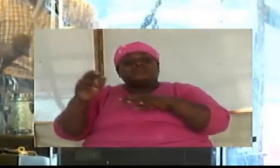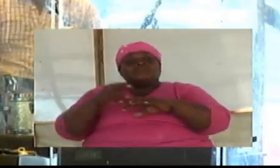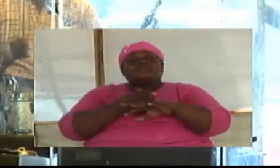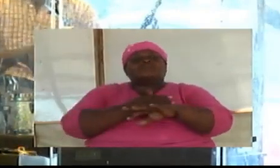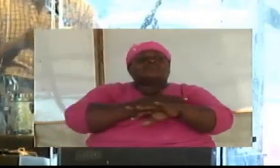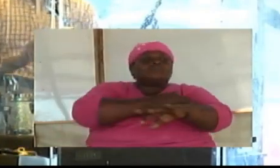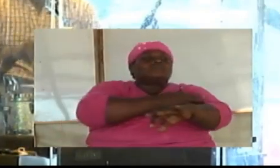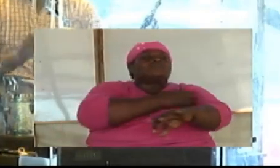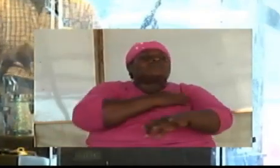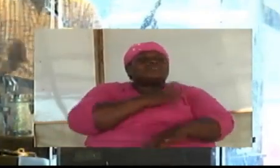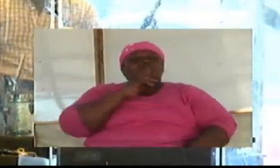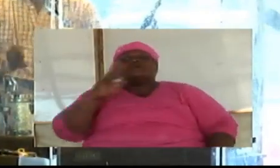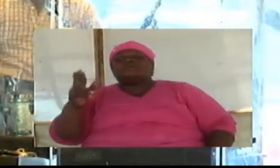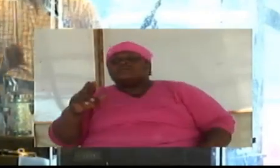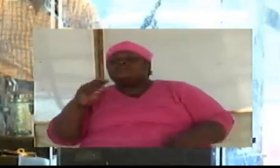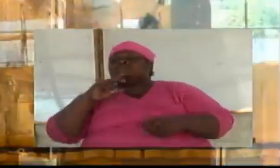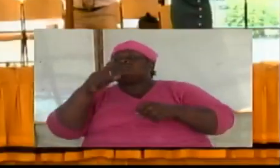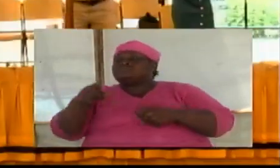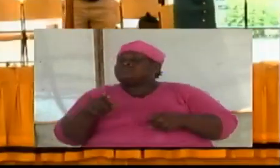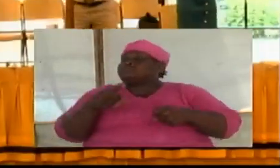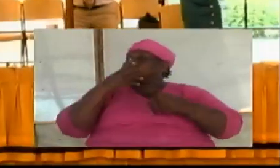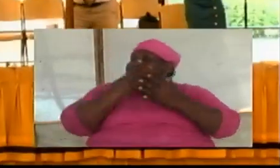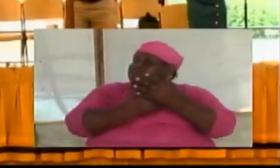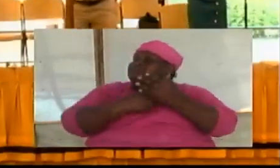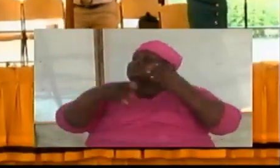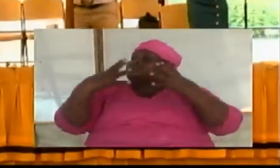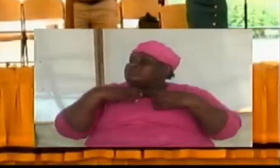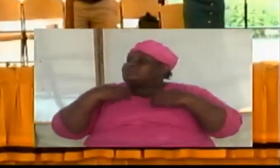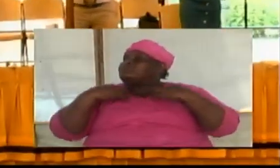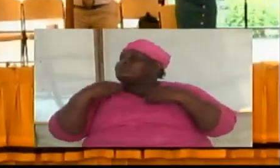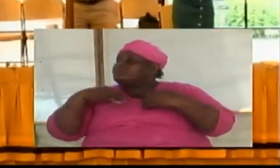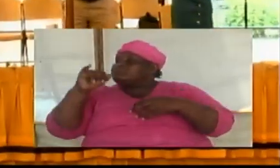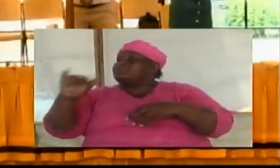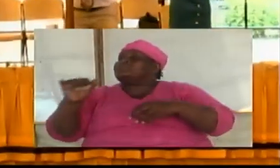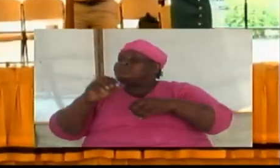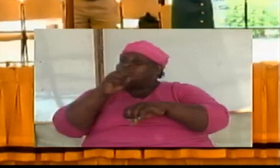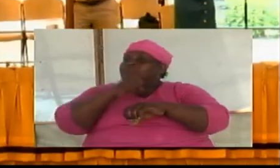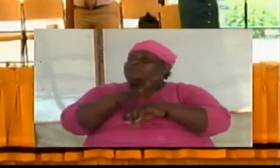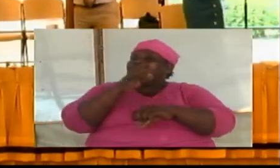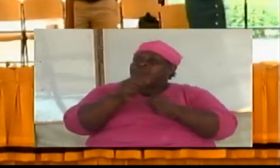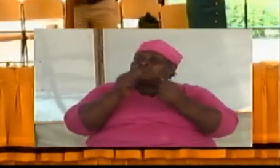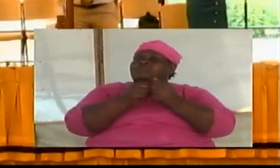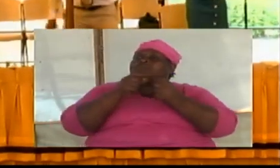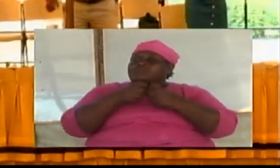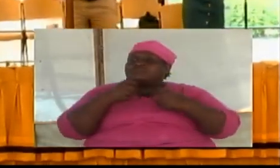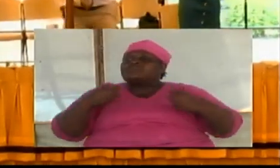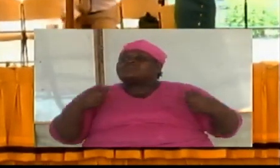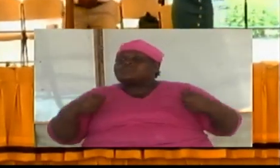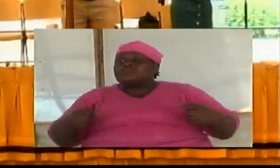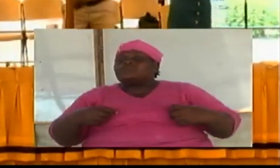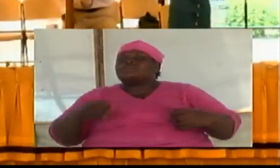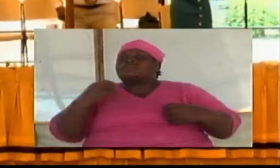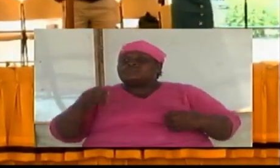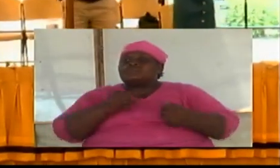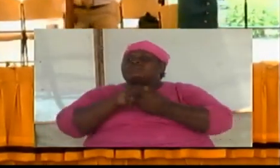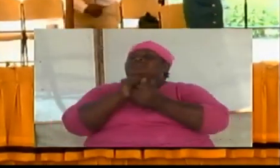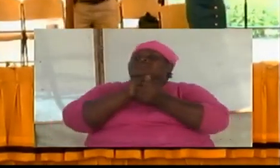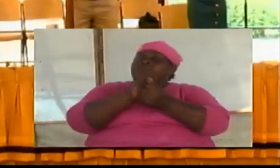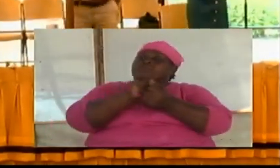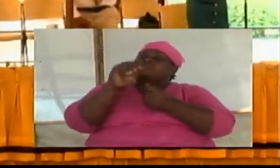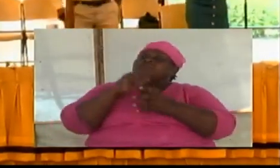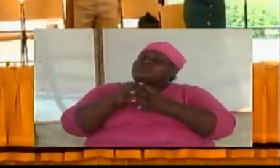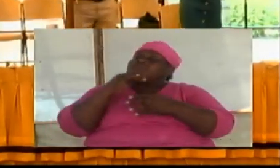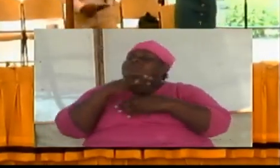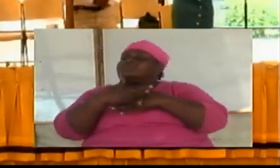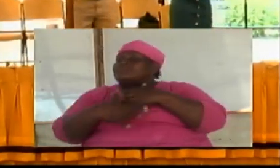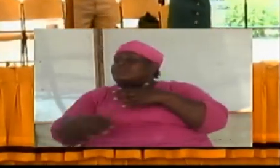the Lamb. Oh, lay aside the garments that are stained with sin, and be washed